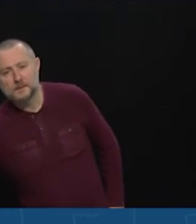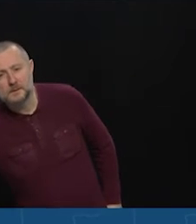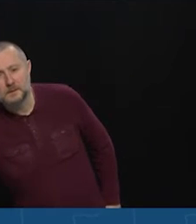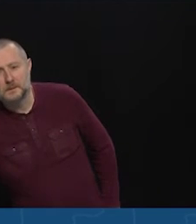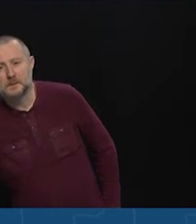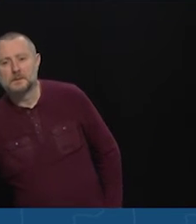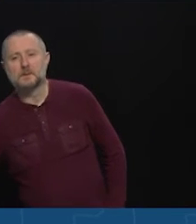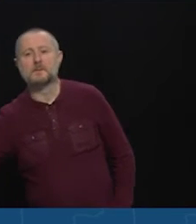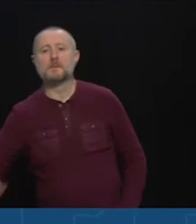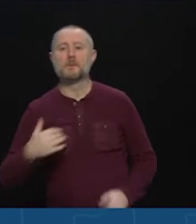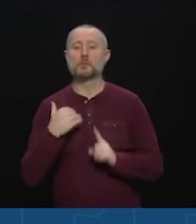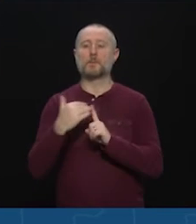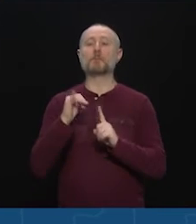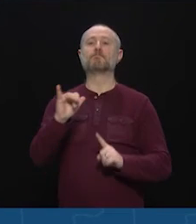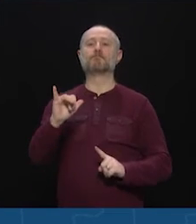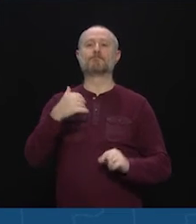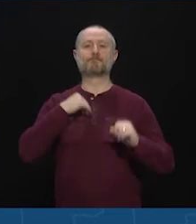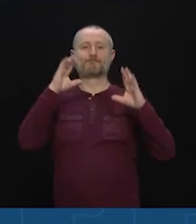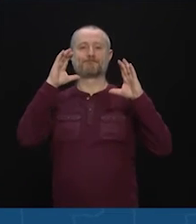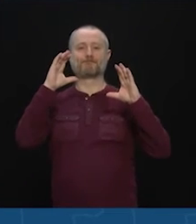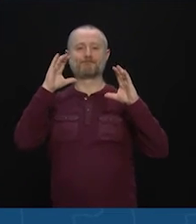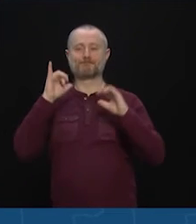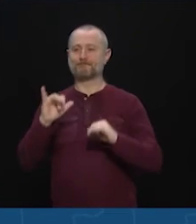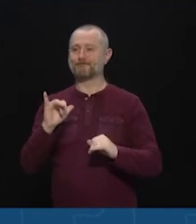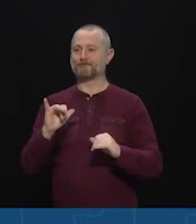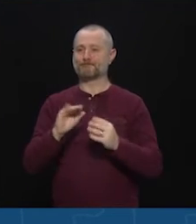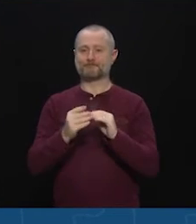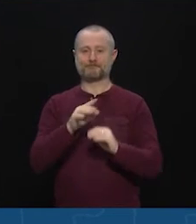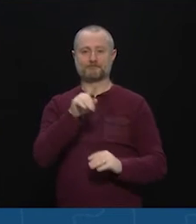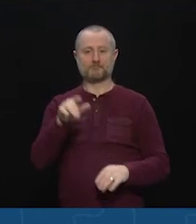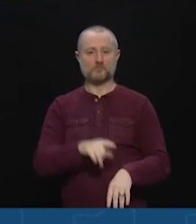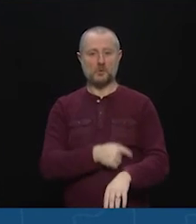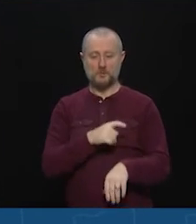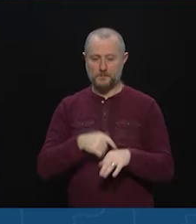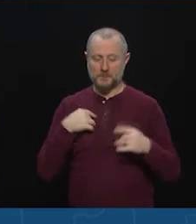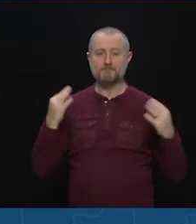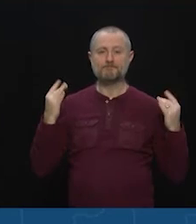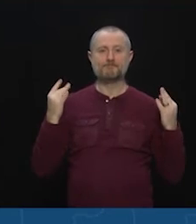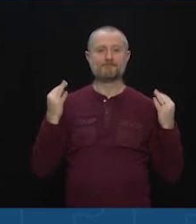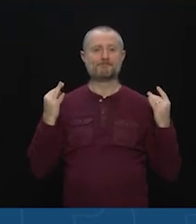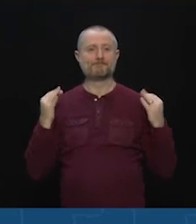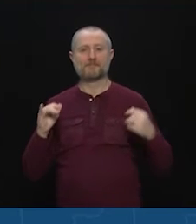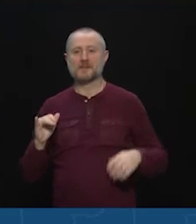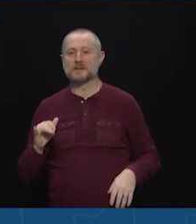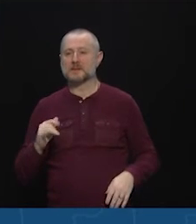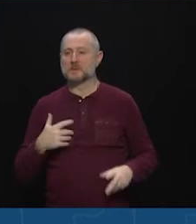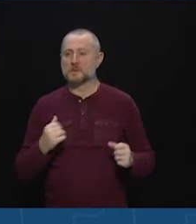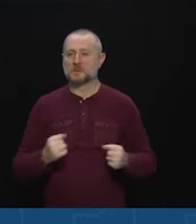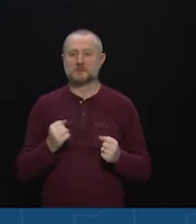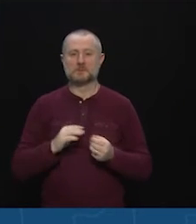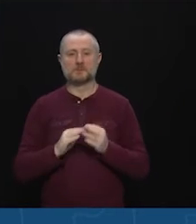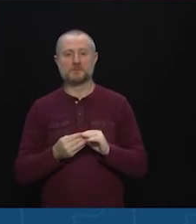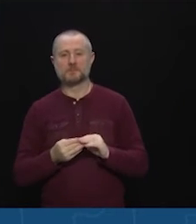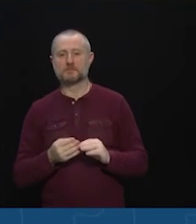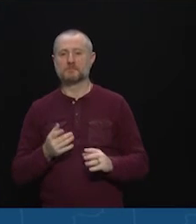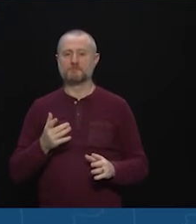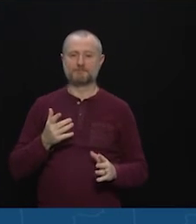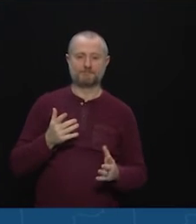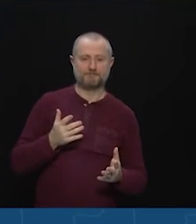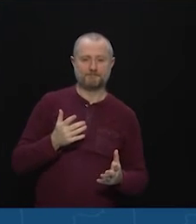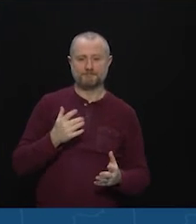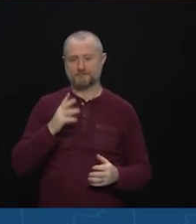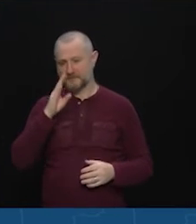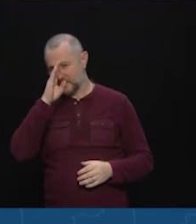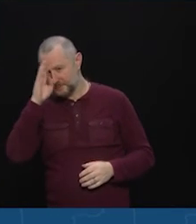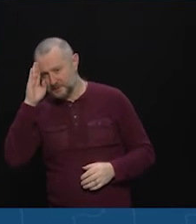we're doing better, but for a long time, my concern was, what do we do with this winter surge? The numbers go up, the lagging indicator, hospitalizations a